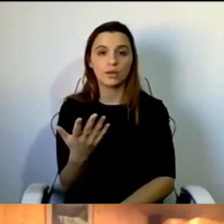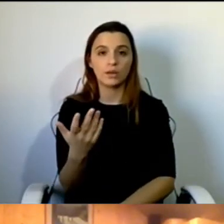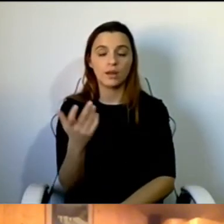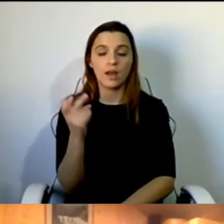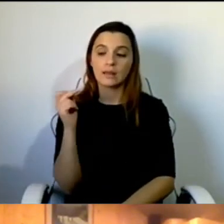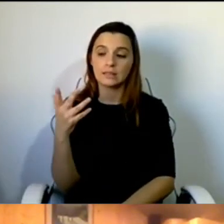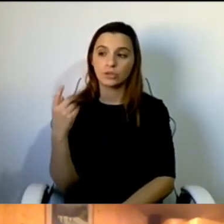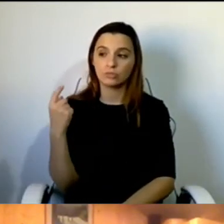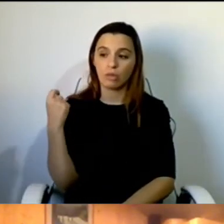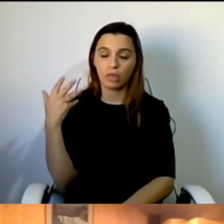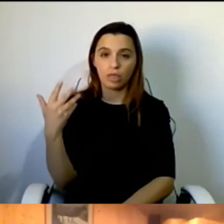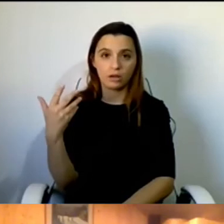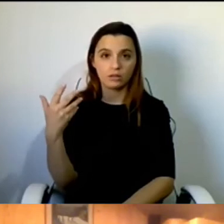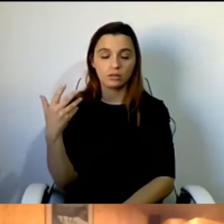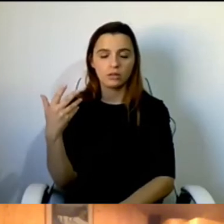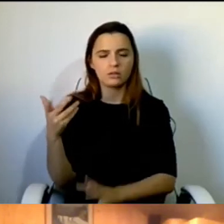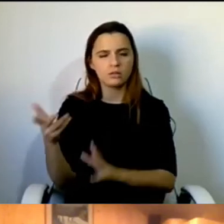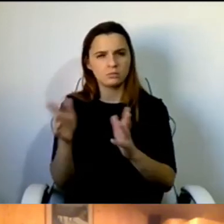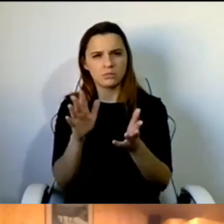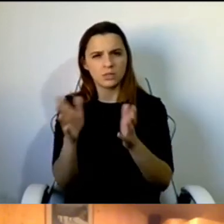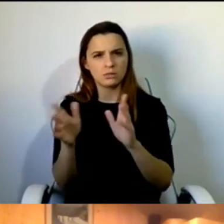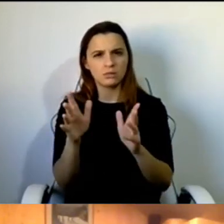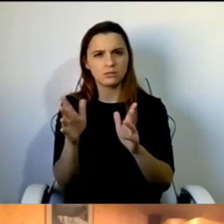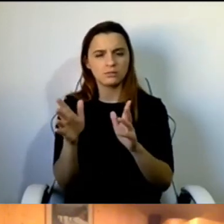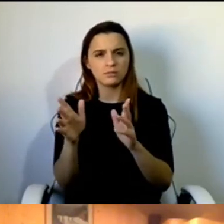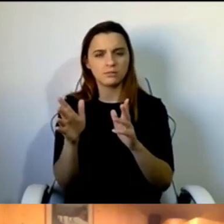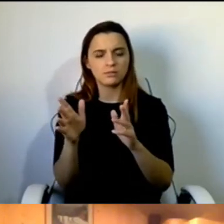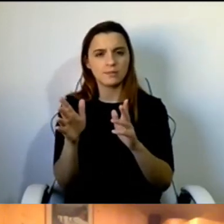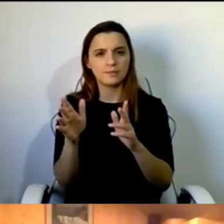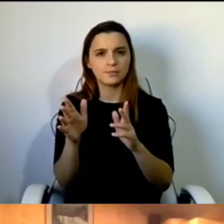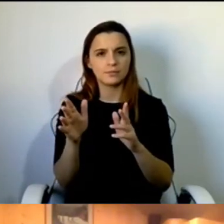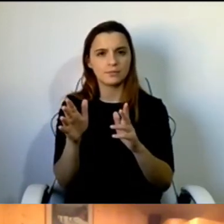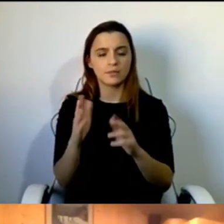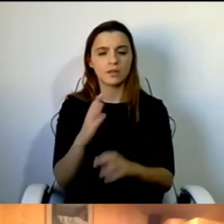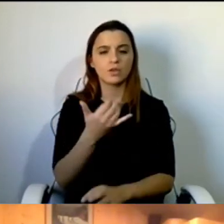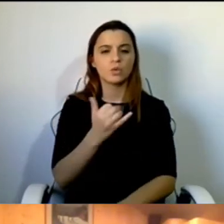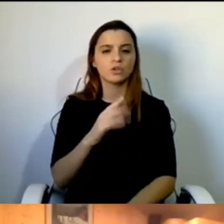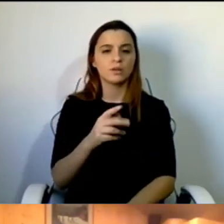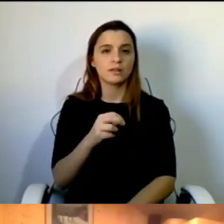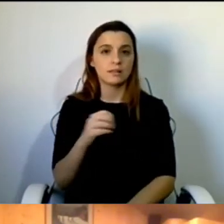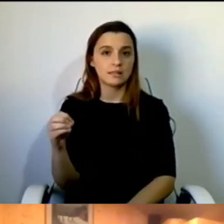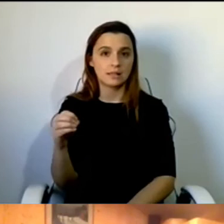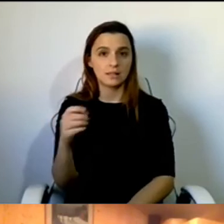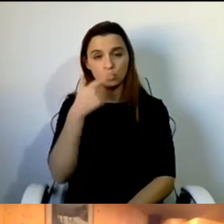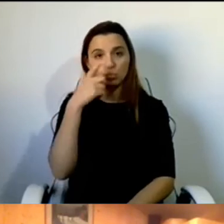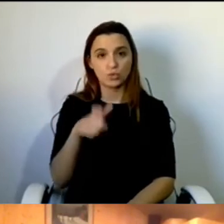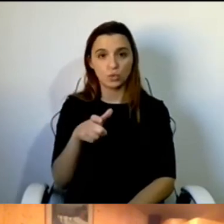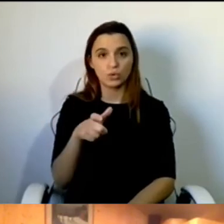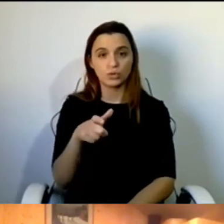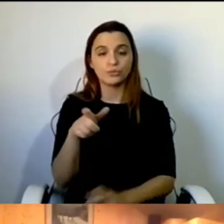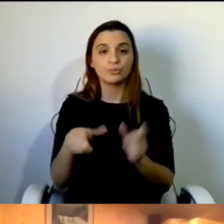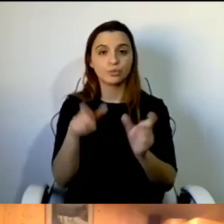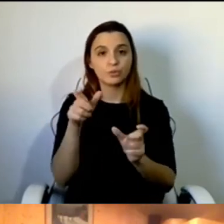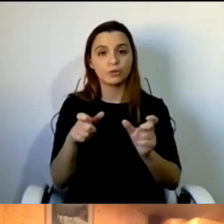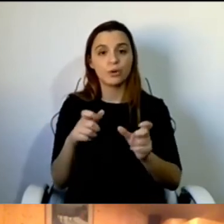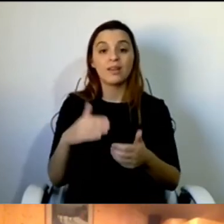2,000, more than 2,000, 2,300 people have lost the right to assistance. Then we're